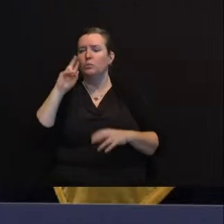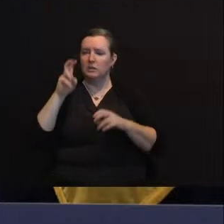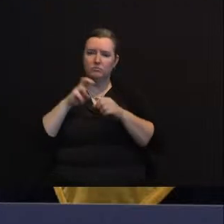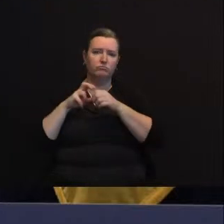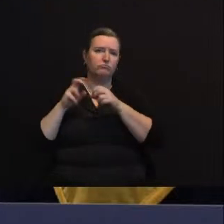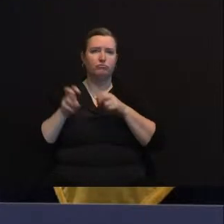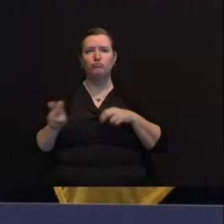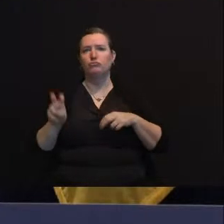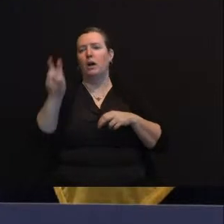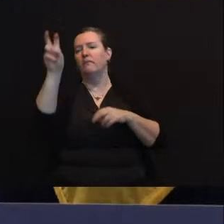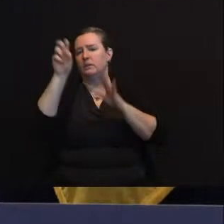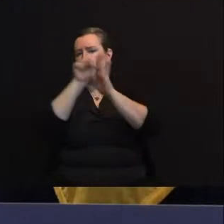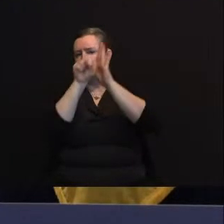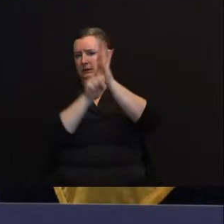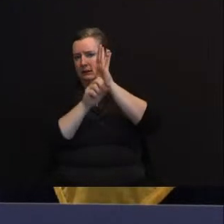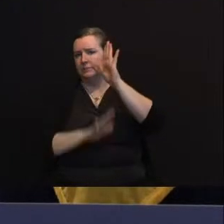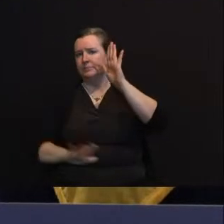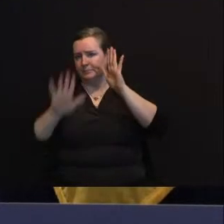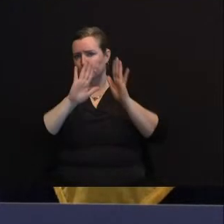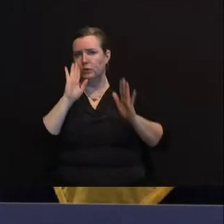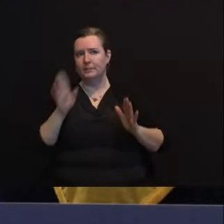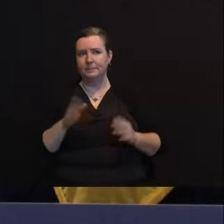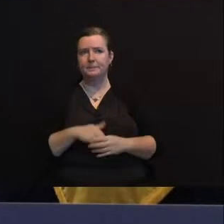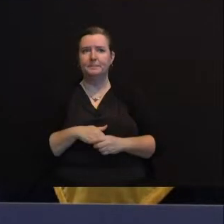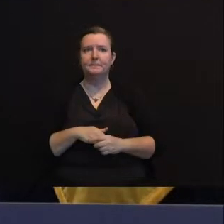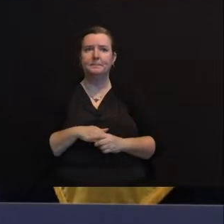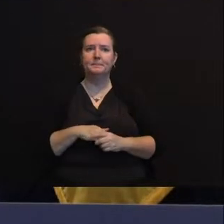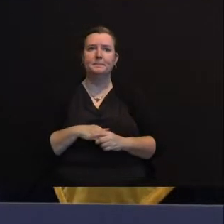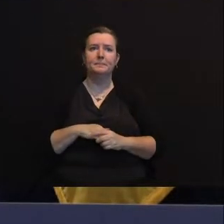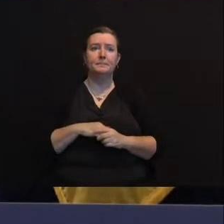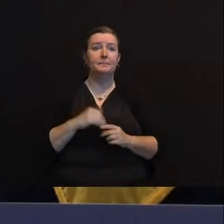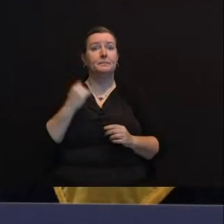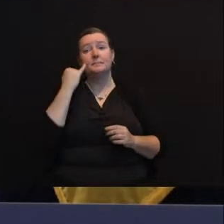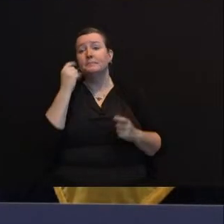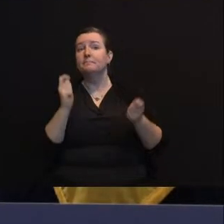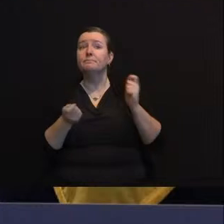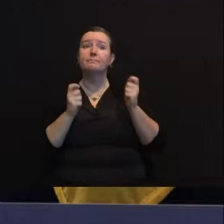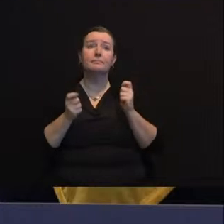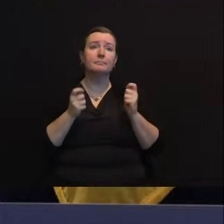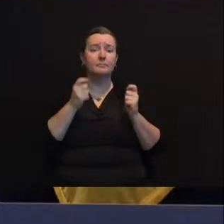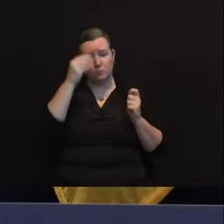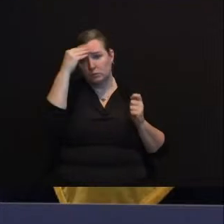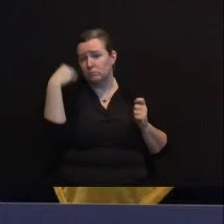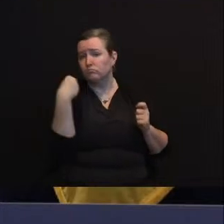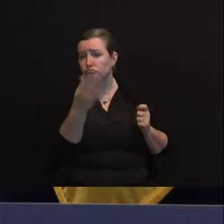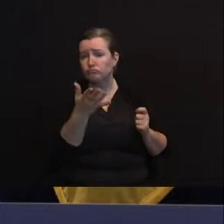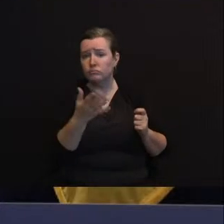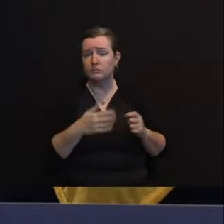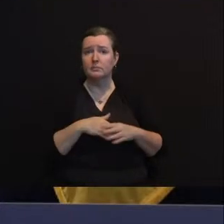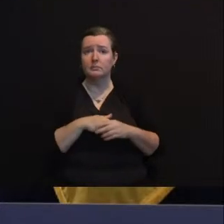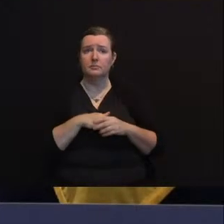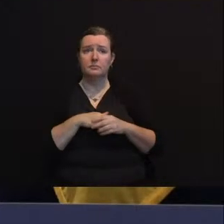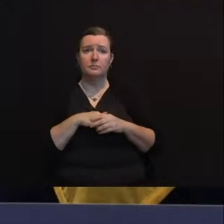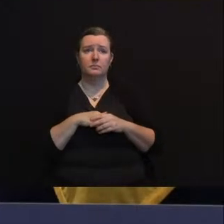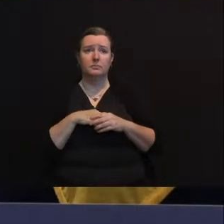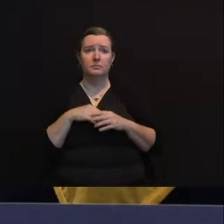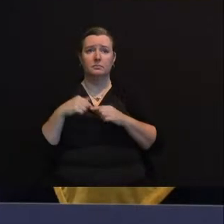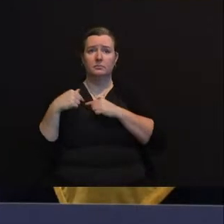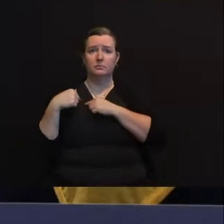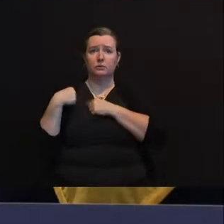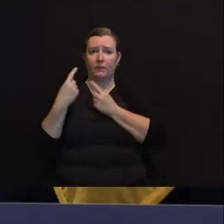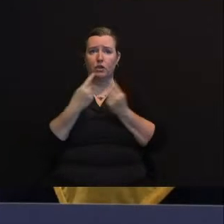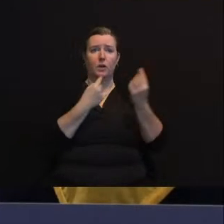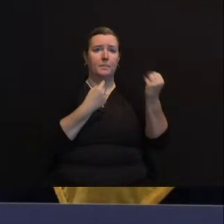reserve the right, if things shift one way or the other, to get back to you in person, and we'll stay on the Monday, Wednesday,